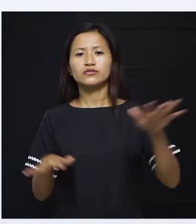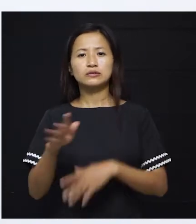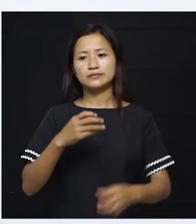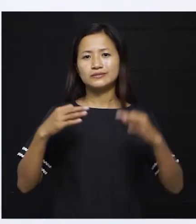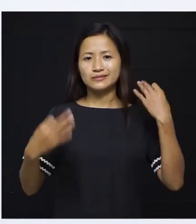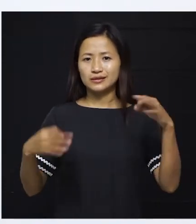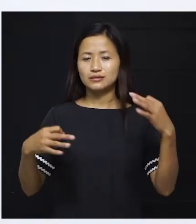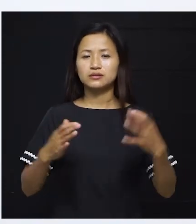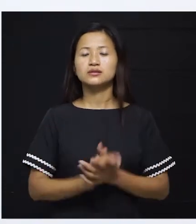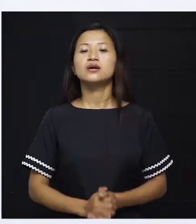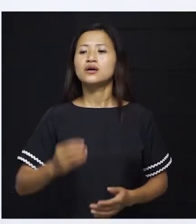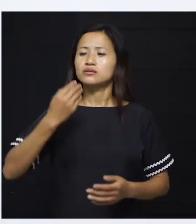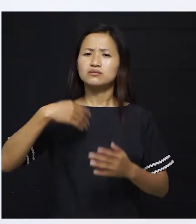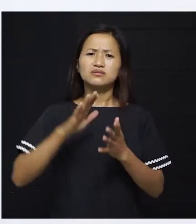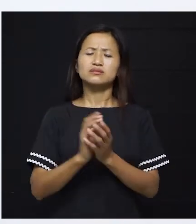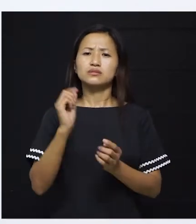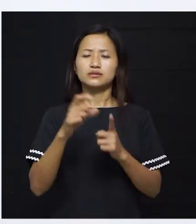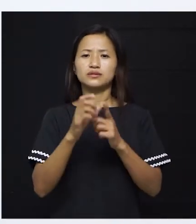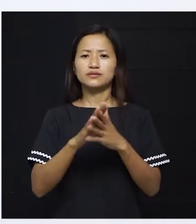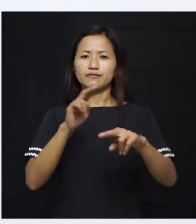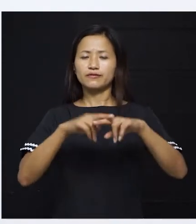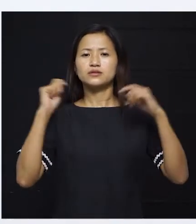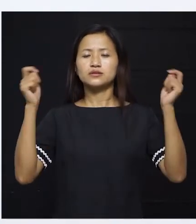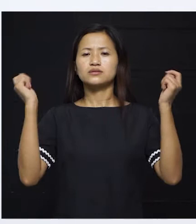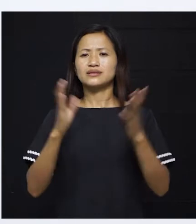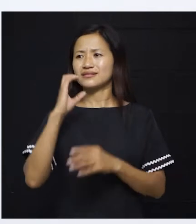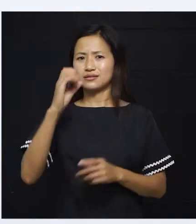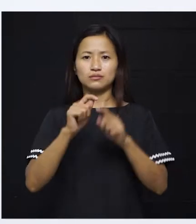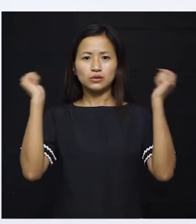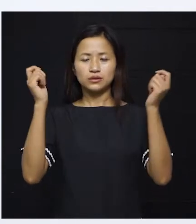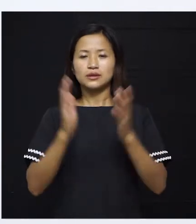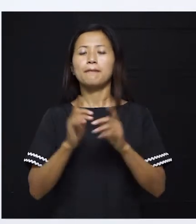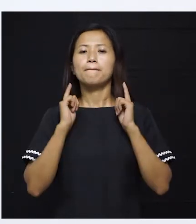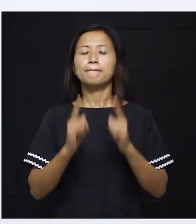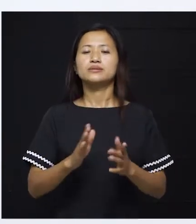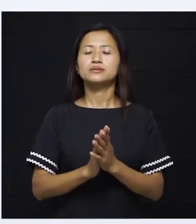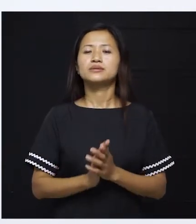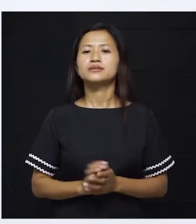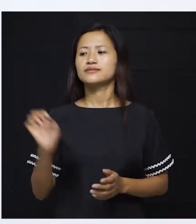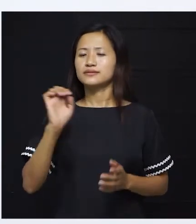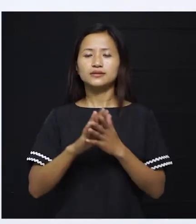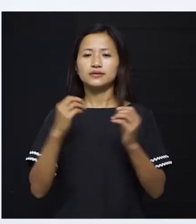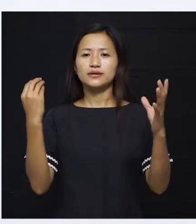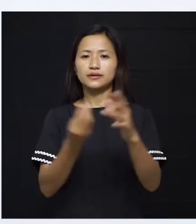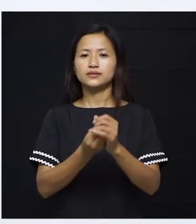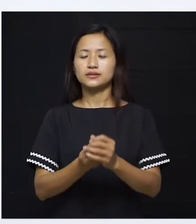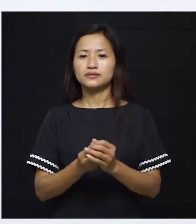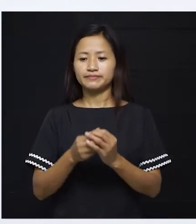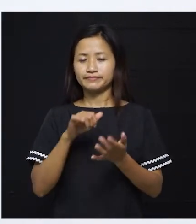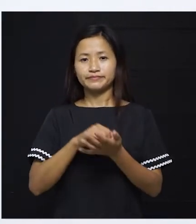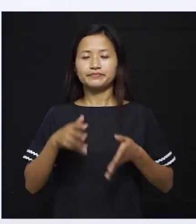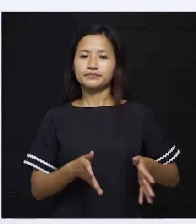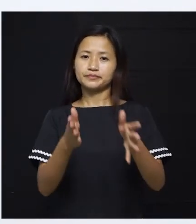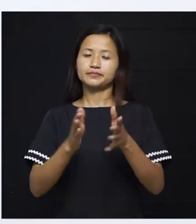dances, not only during the festivals and ceremonies, but even on usual days also they gathered in that way.